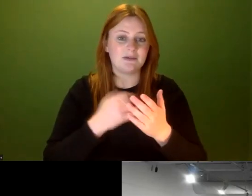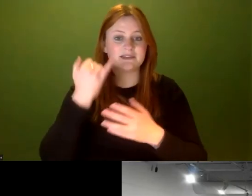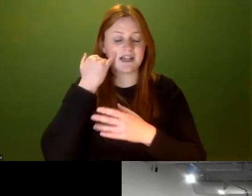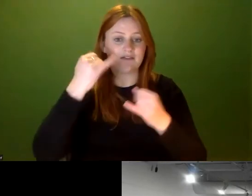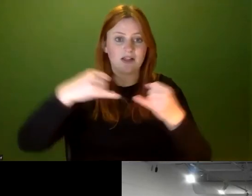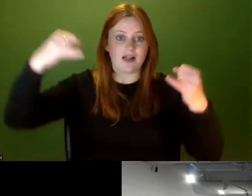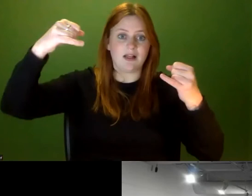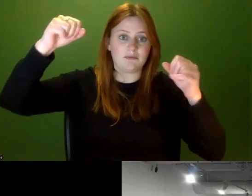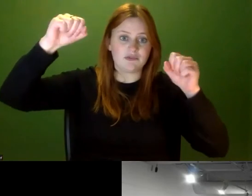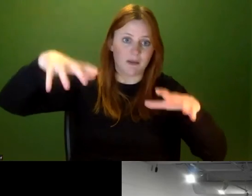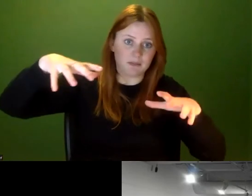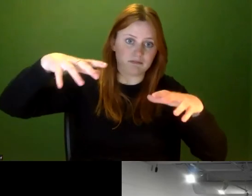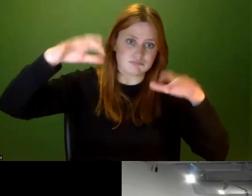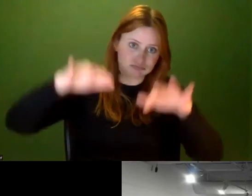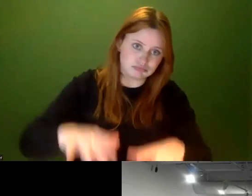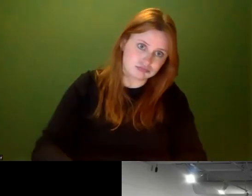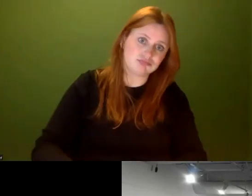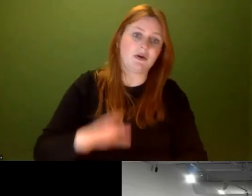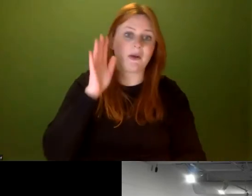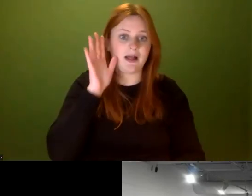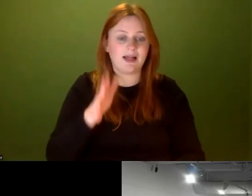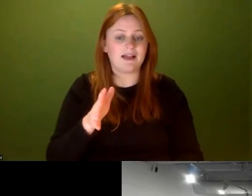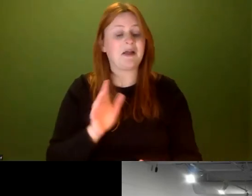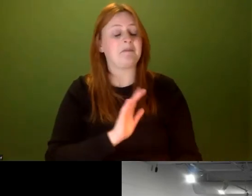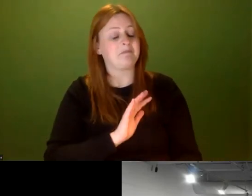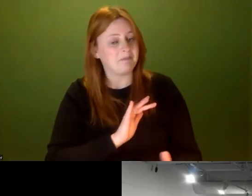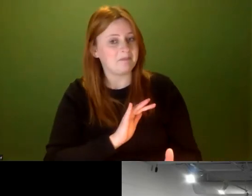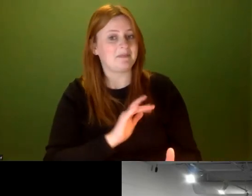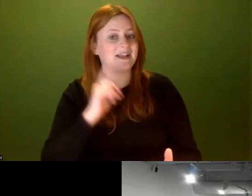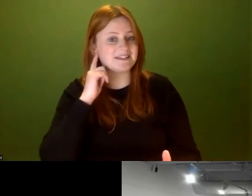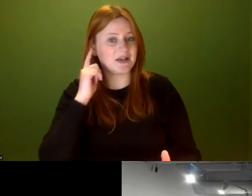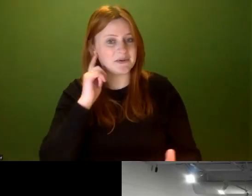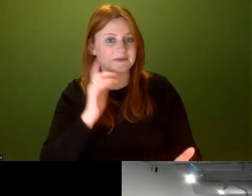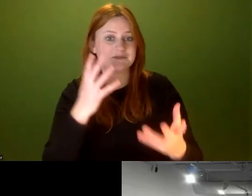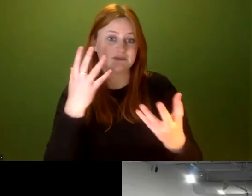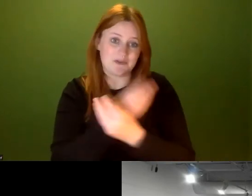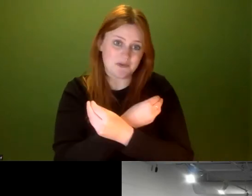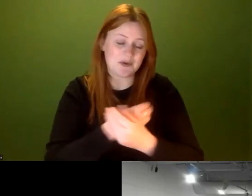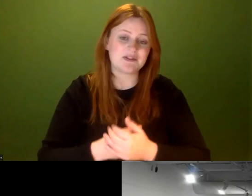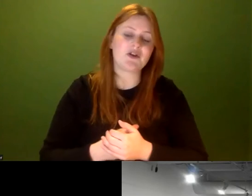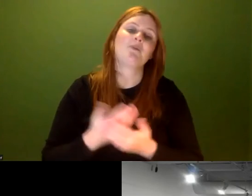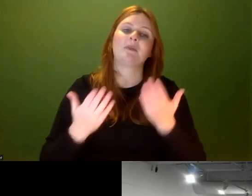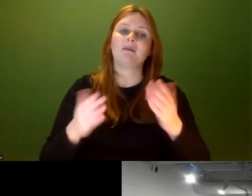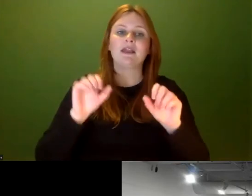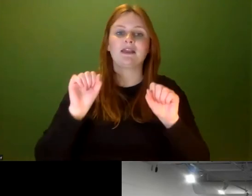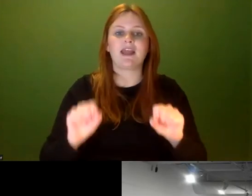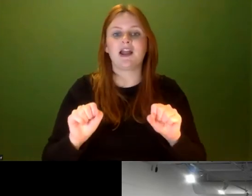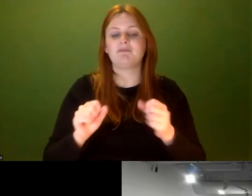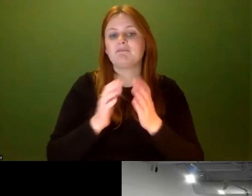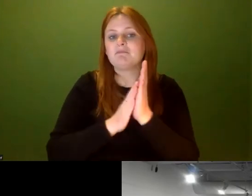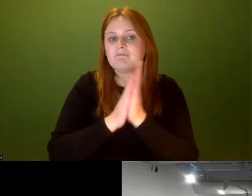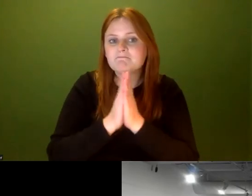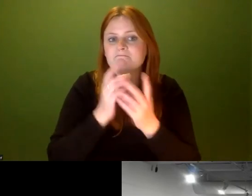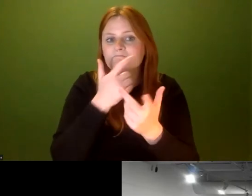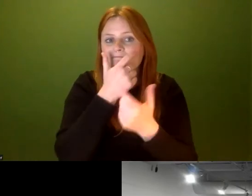and they all go crashing down. So, you know, I think that could actually be really, really interesting.